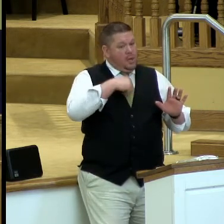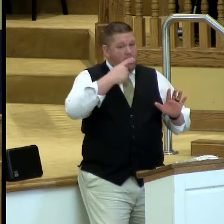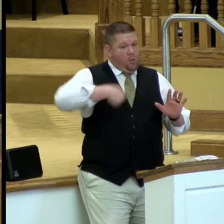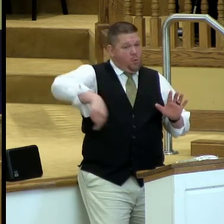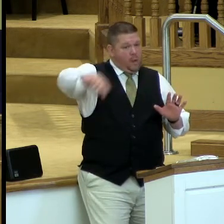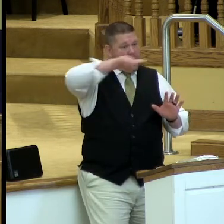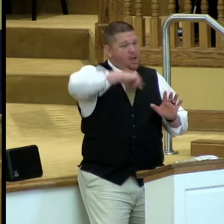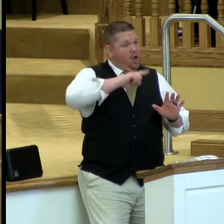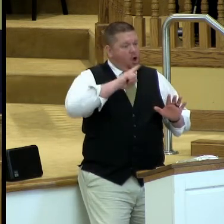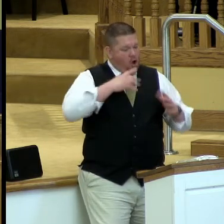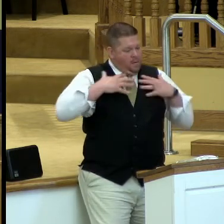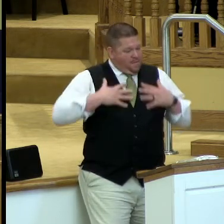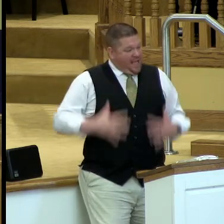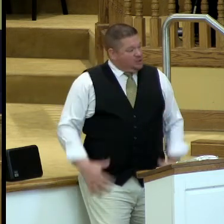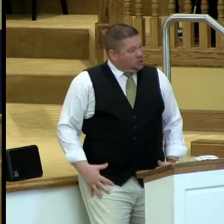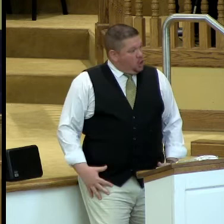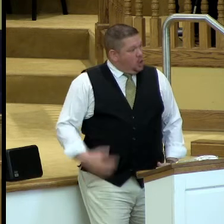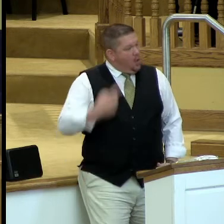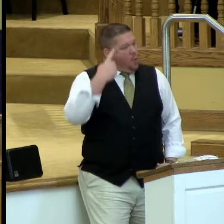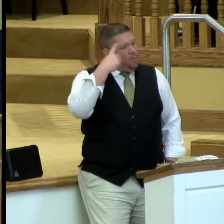Like I said, we're nothing more than a vessel.